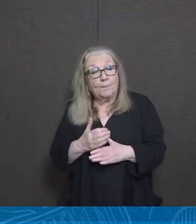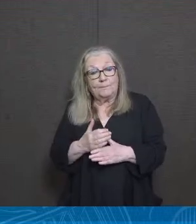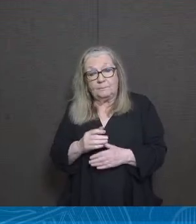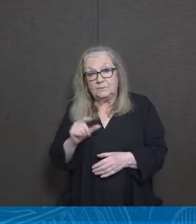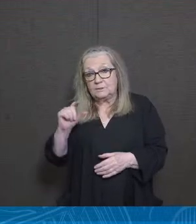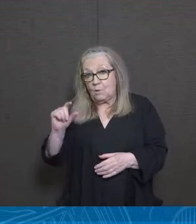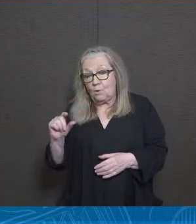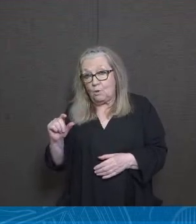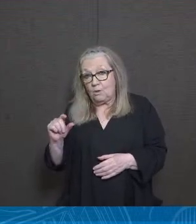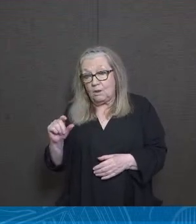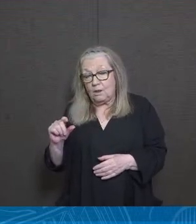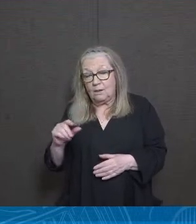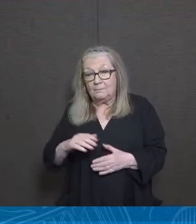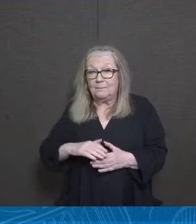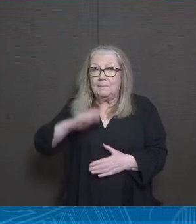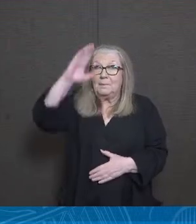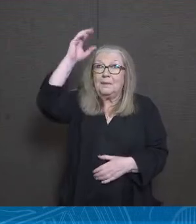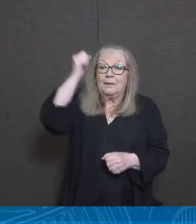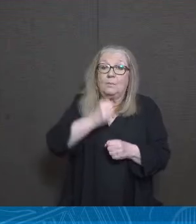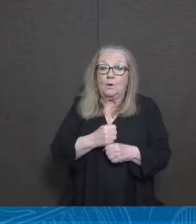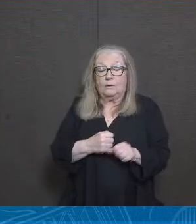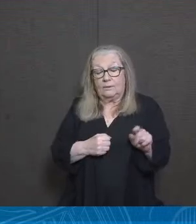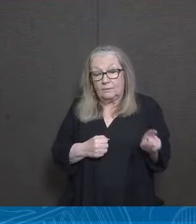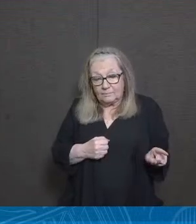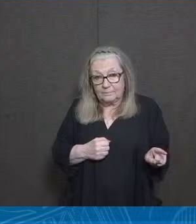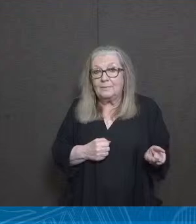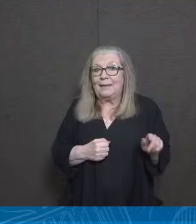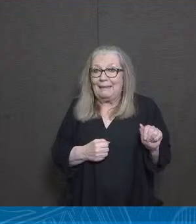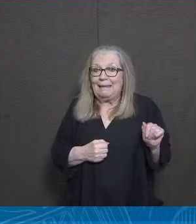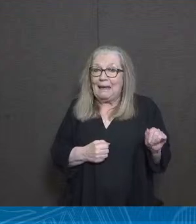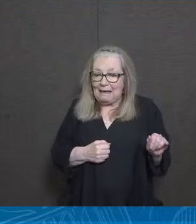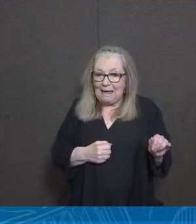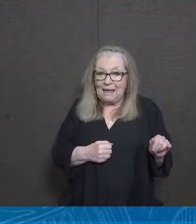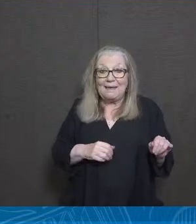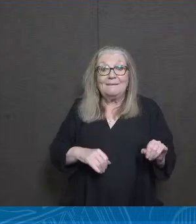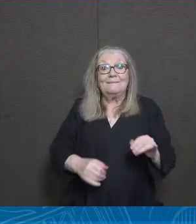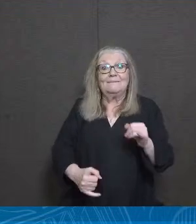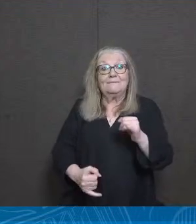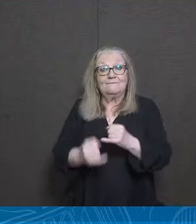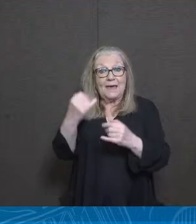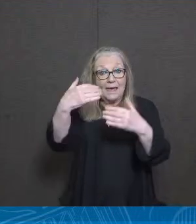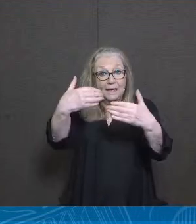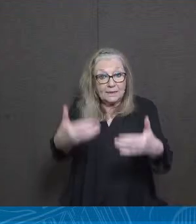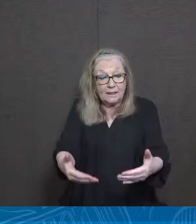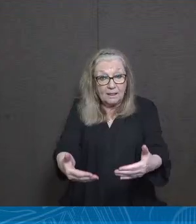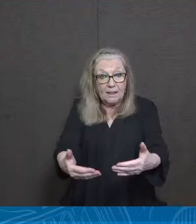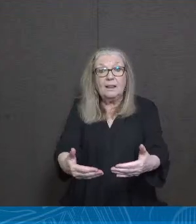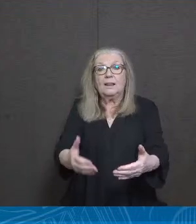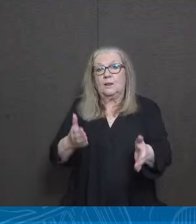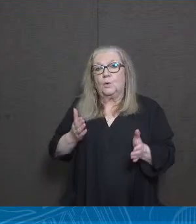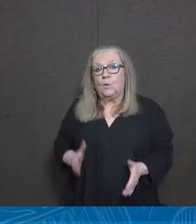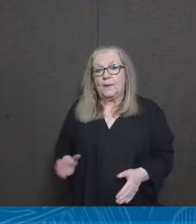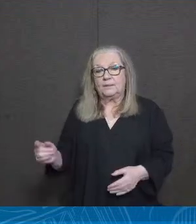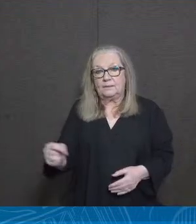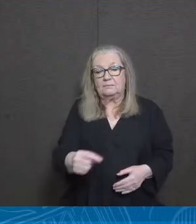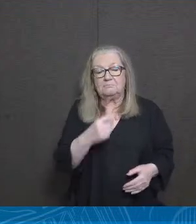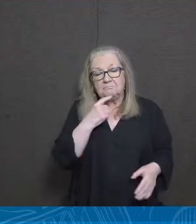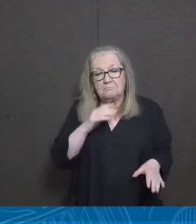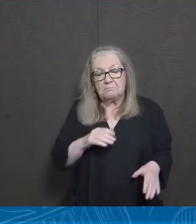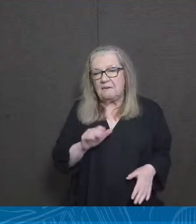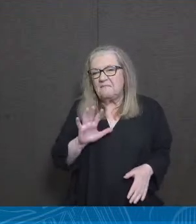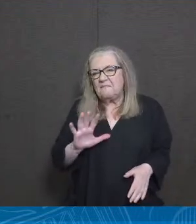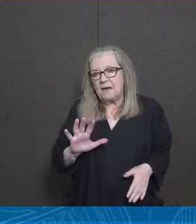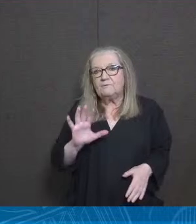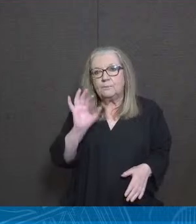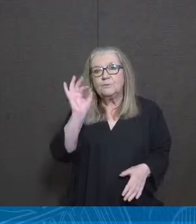is done by AI, and the human is doing the final check. So maybe 10% or 5%, I think.